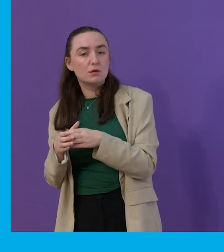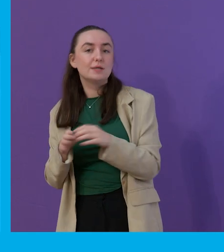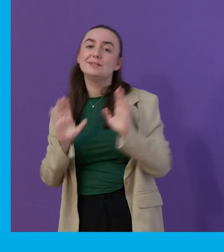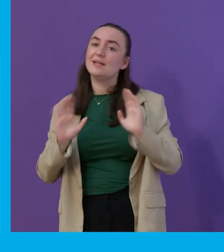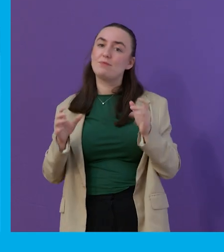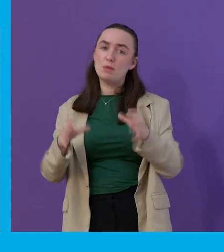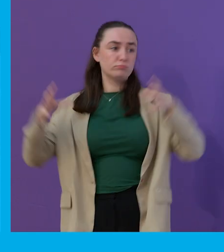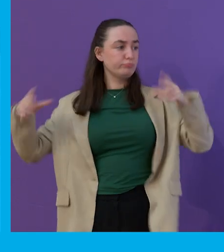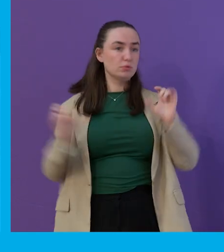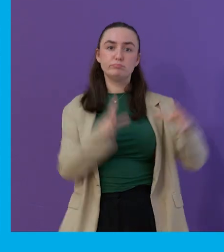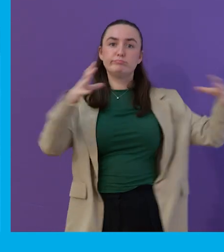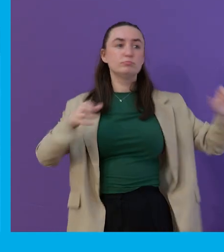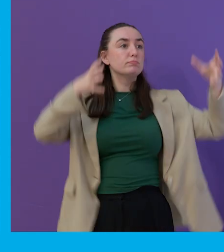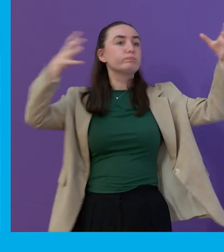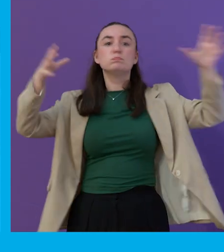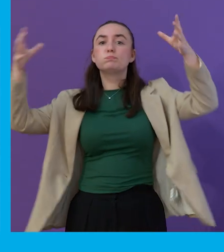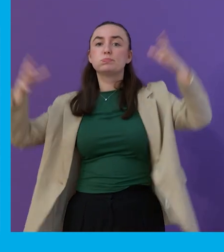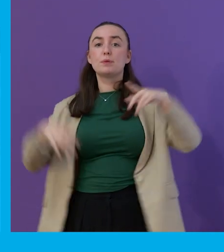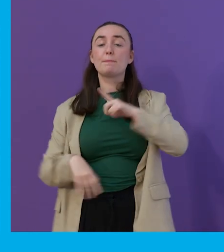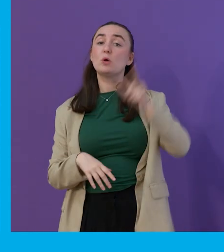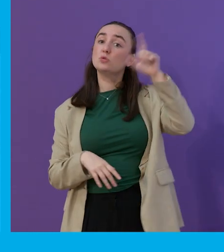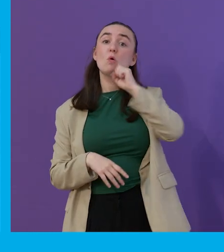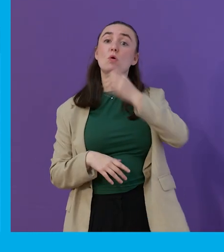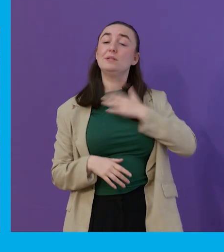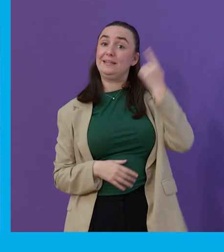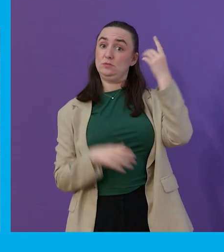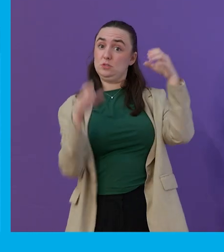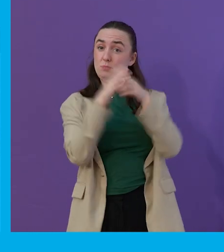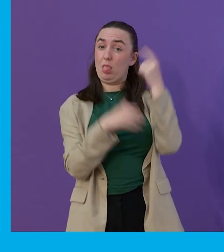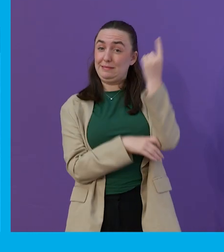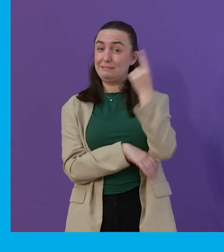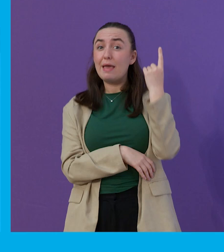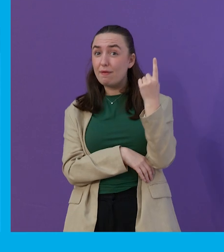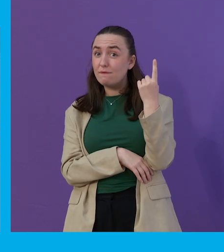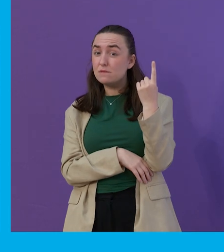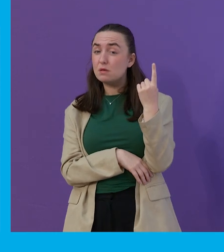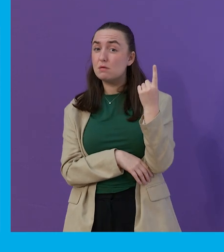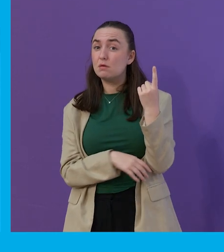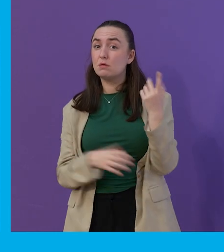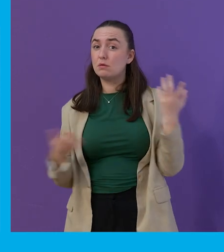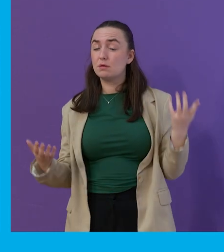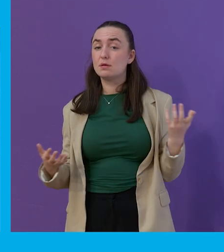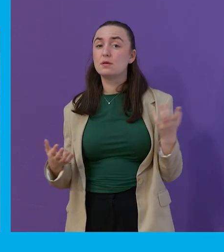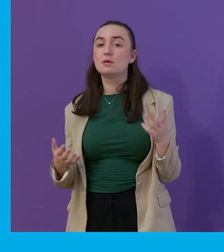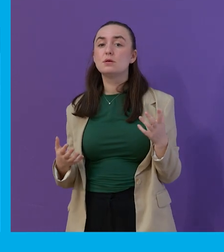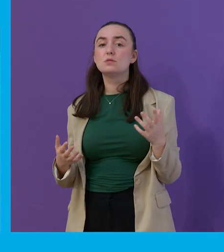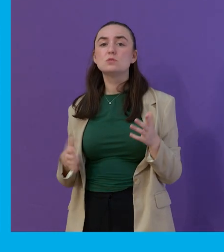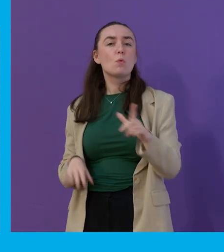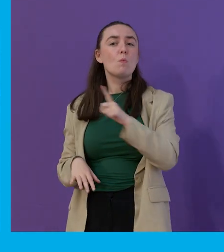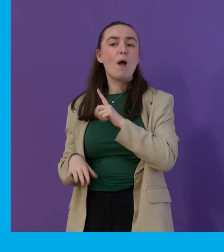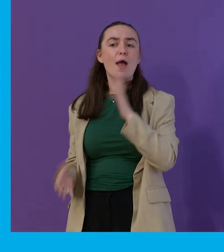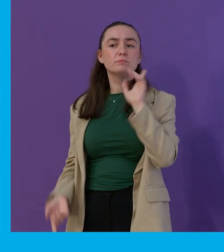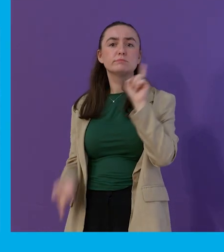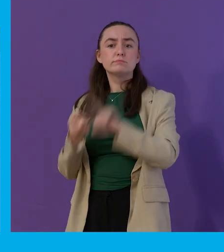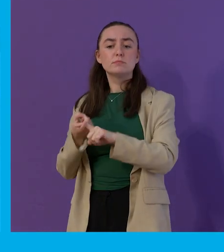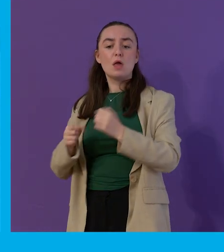machinery, as if we have to stay with the size of local authorities we've got, which, as many people